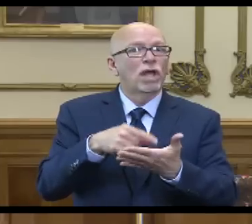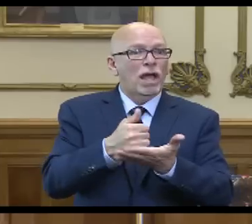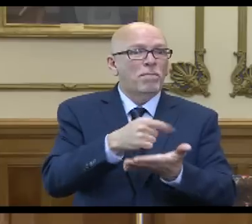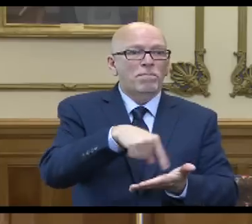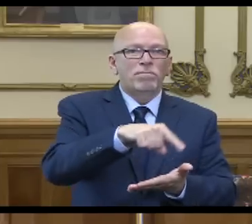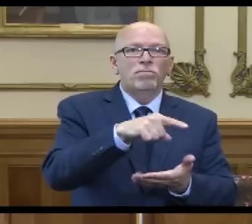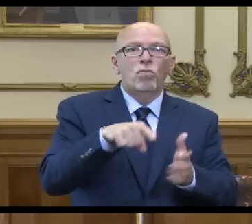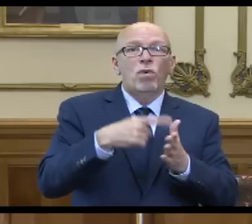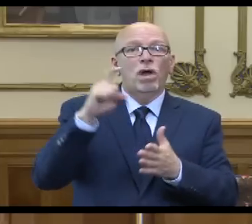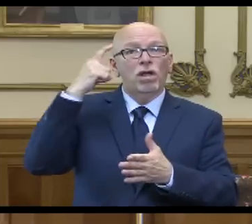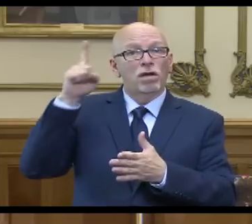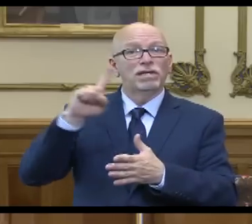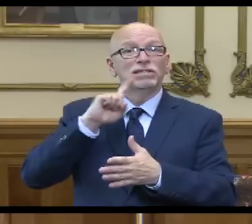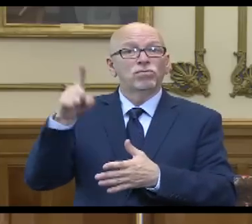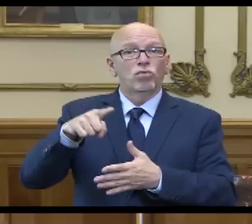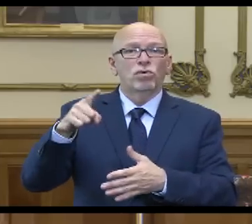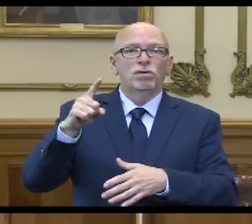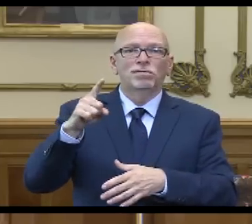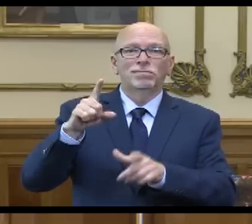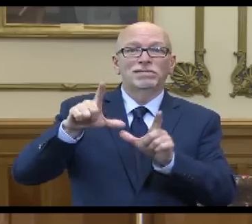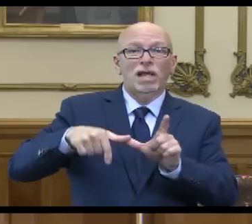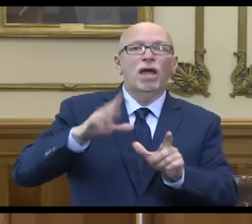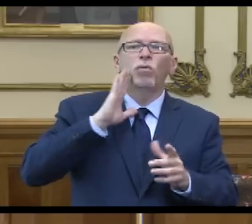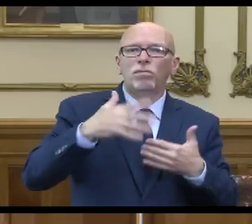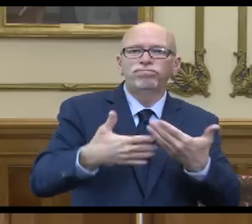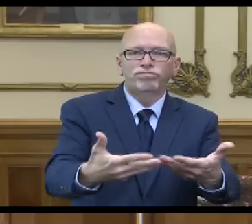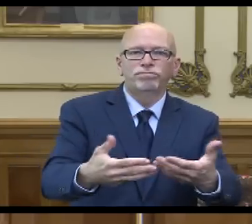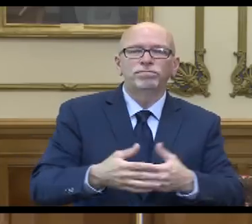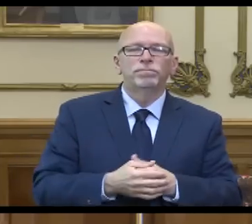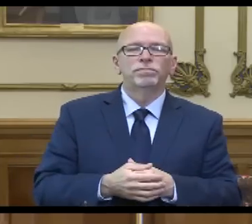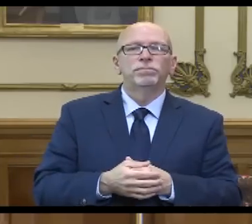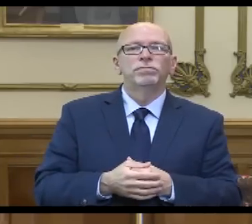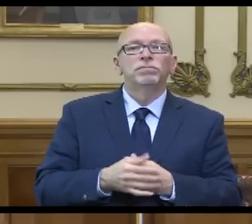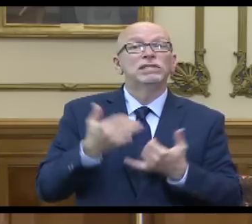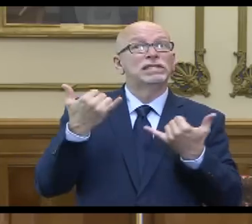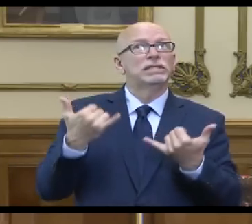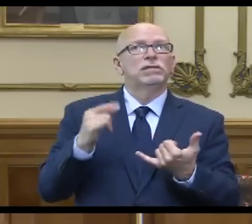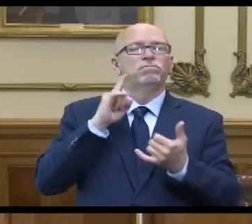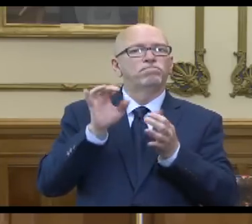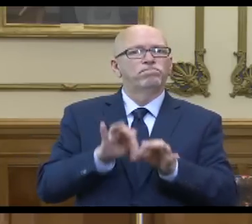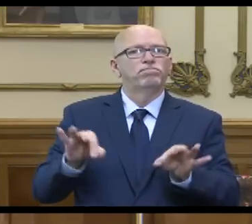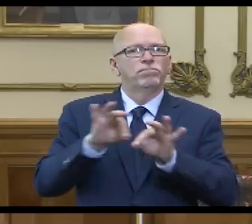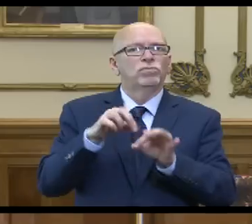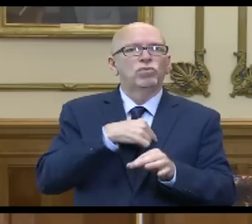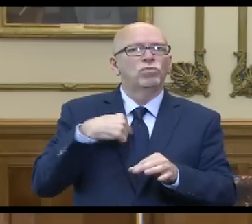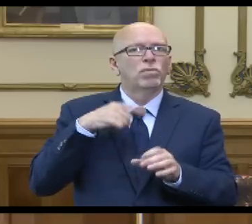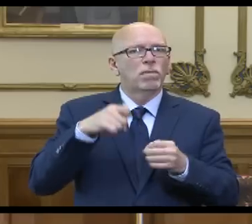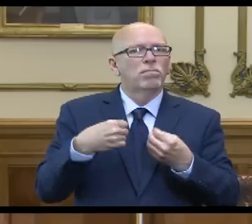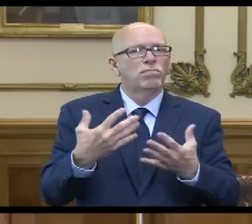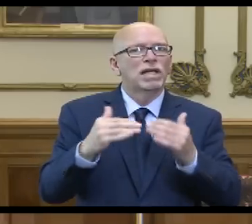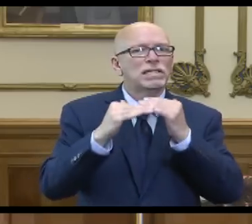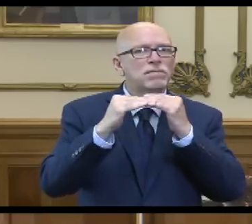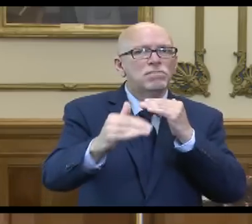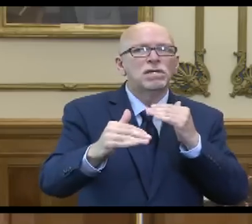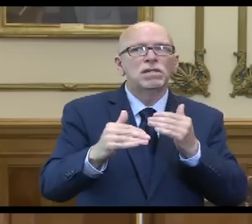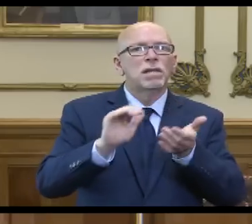once the governor's executive order expires. Now more than ever, it is critical that we provide stability and peace of mind for Hoosiers,